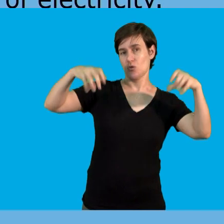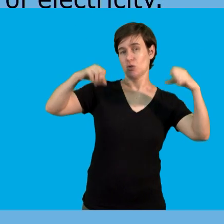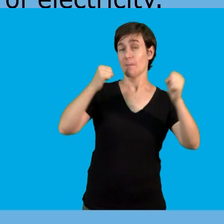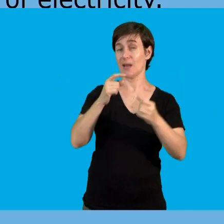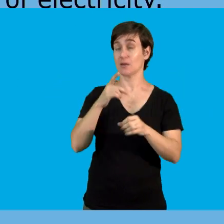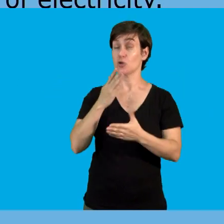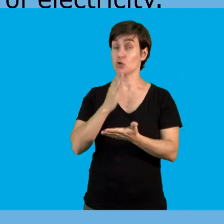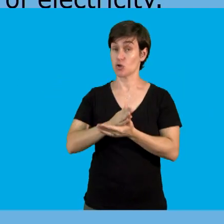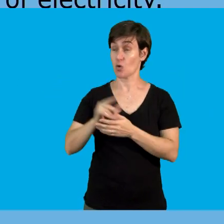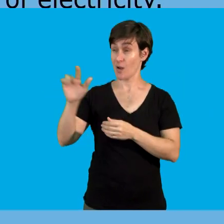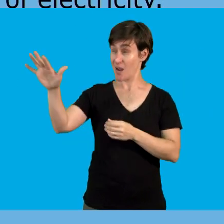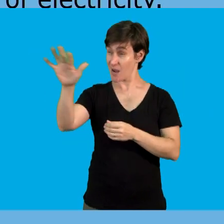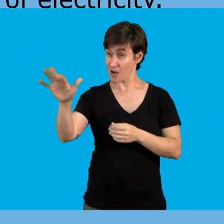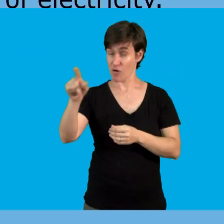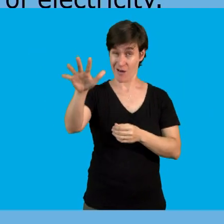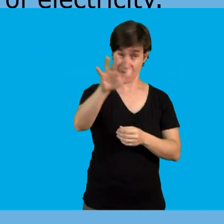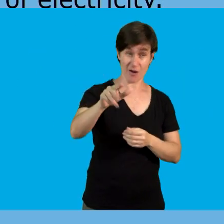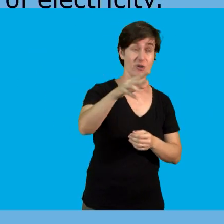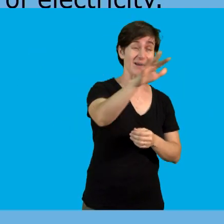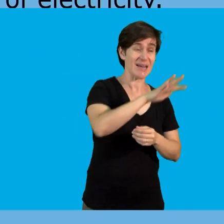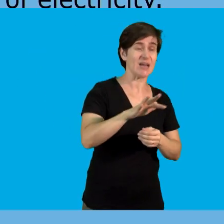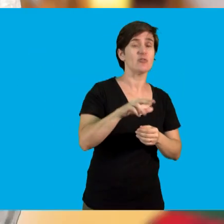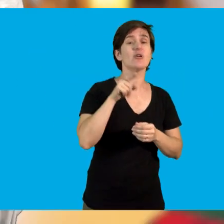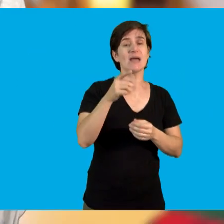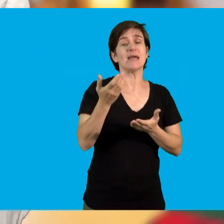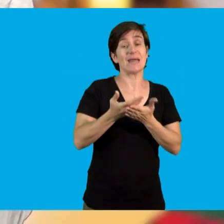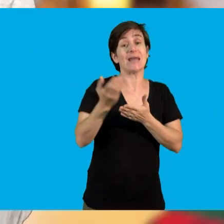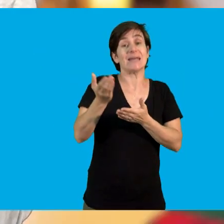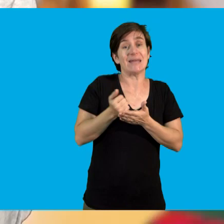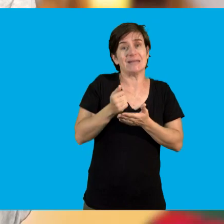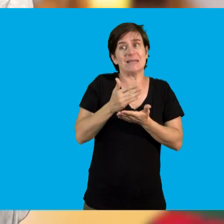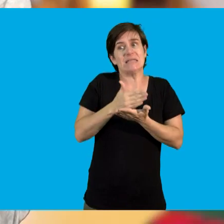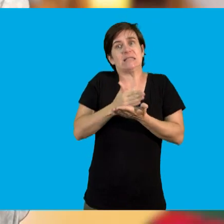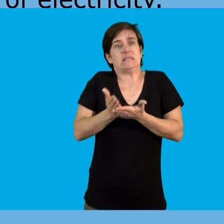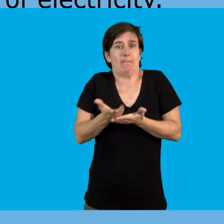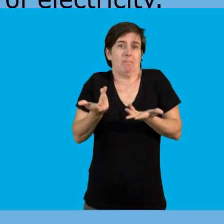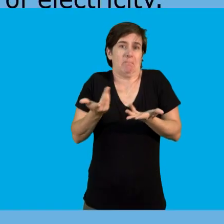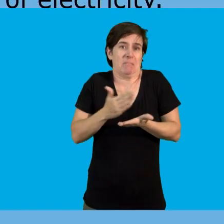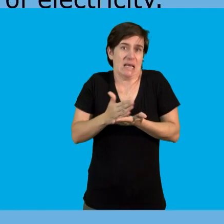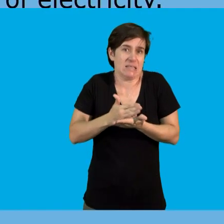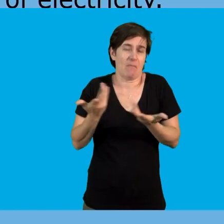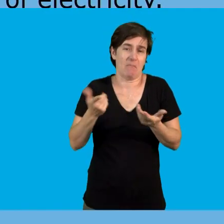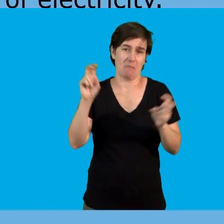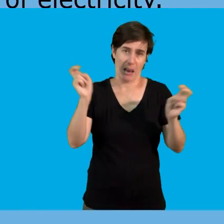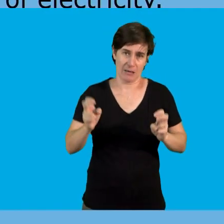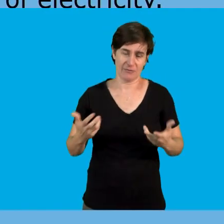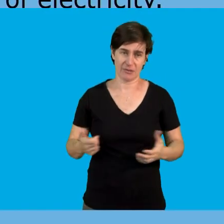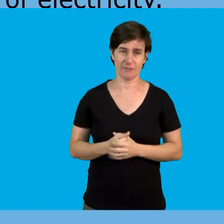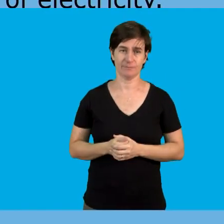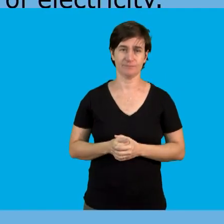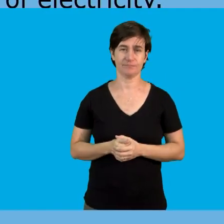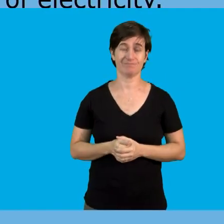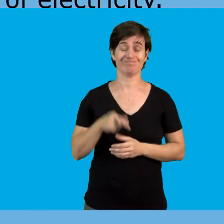that each region at least gets some sort of electricity for a certain period of time. If load shedding is